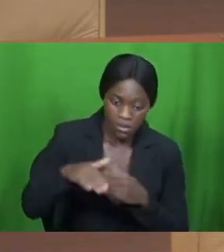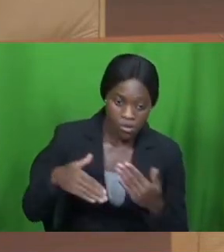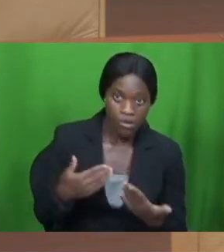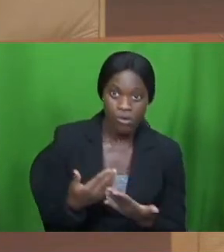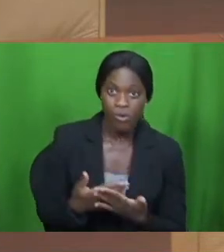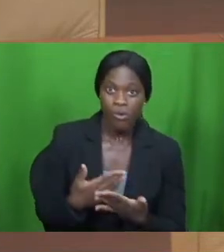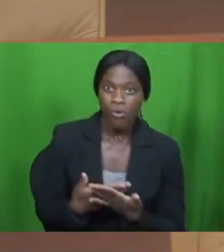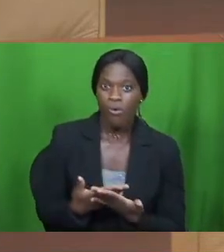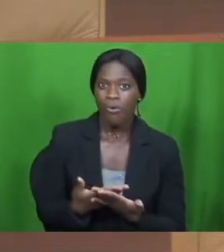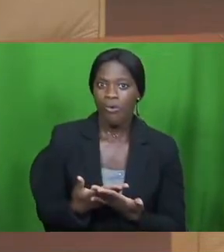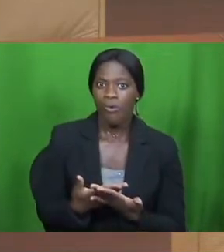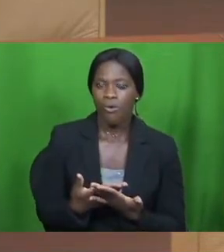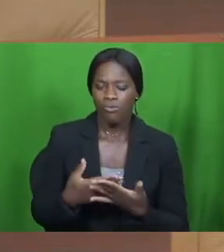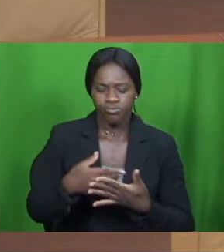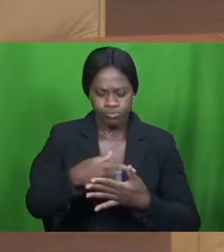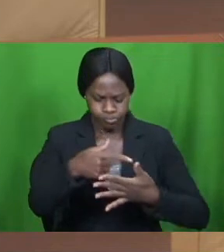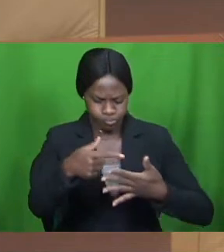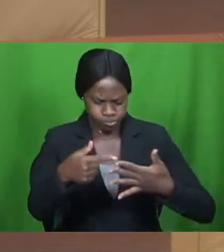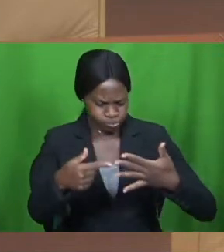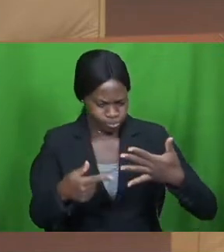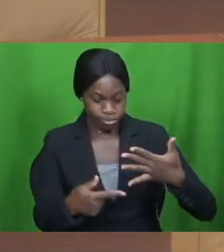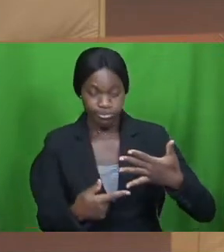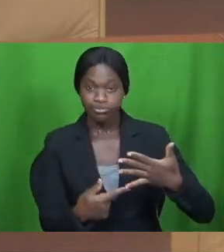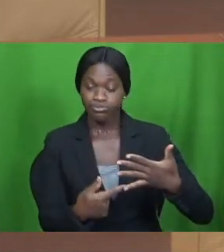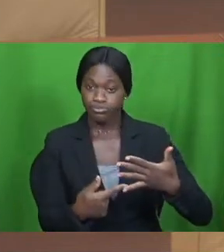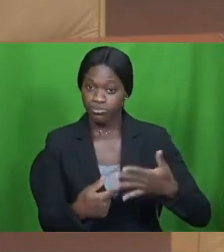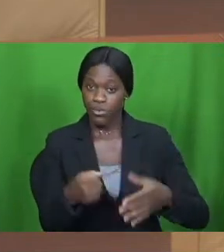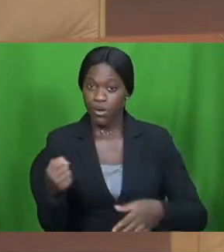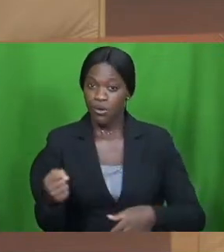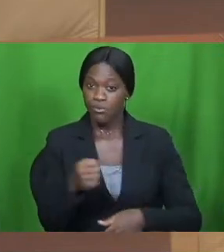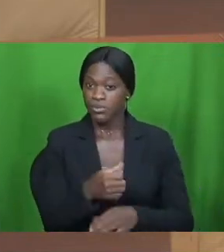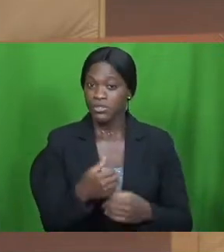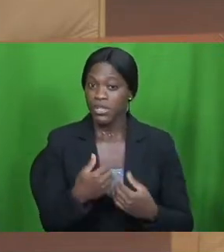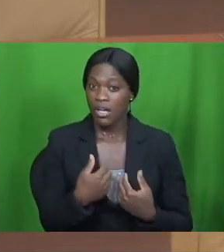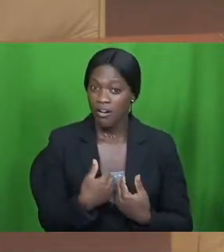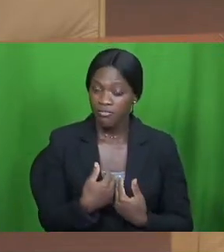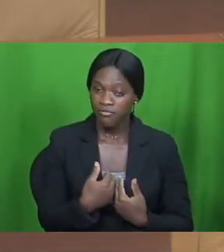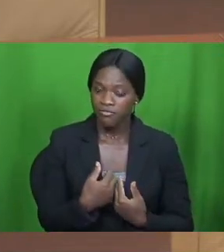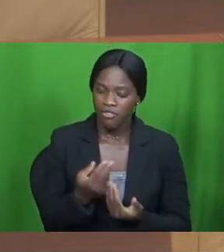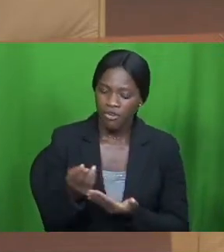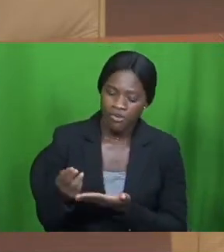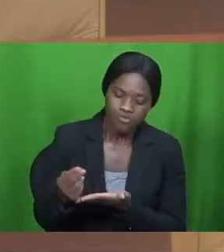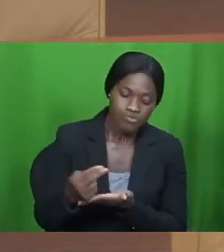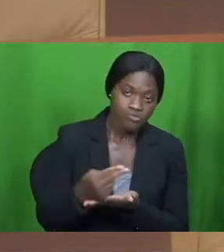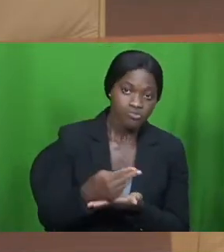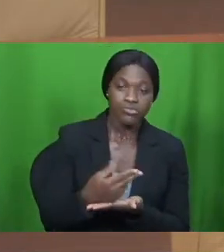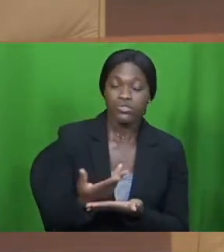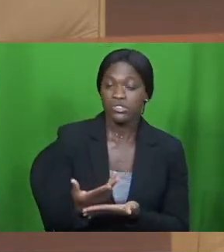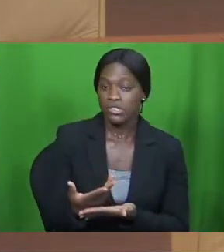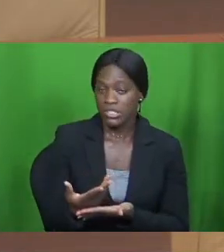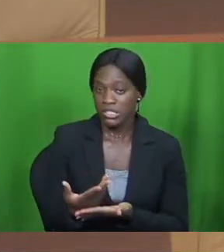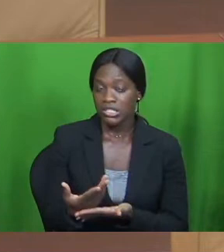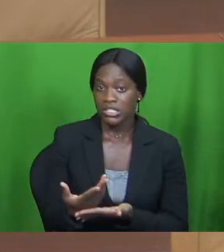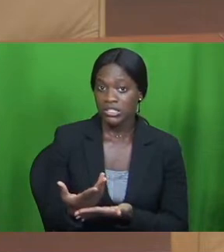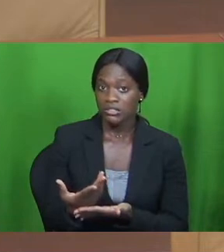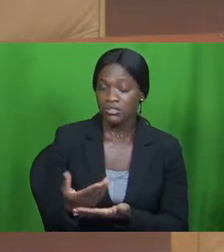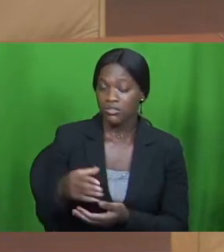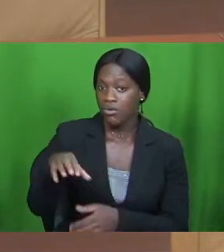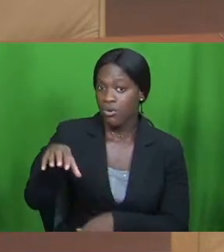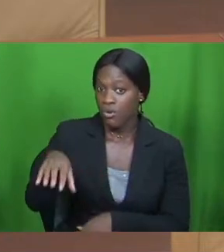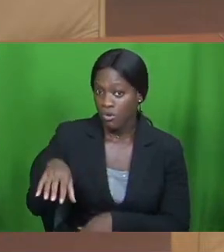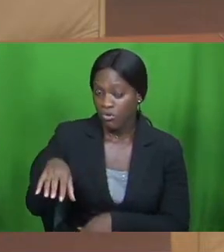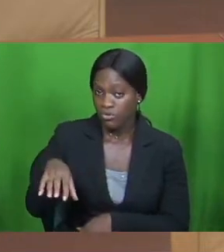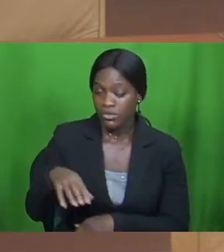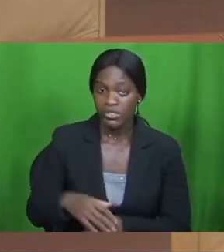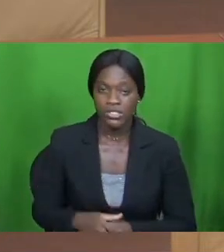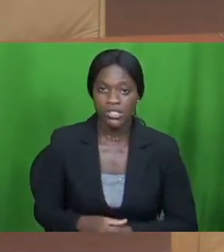impressive positions he held, he returned to his community, according to the Member of Parliament, and he